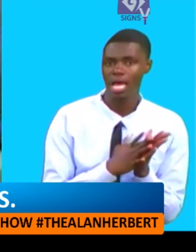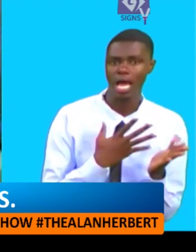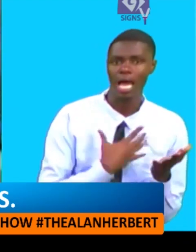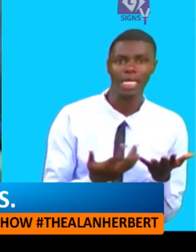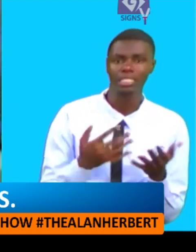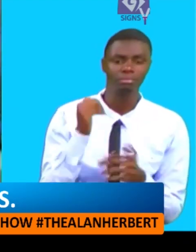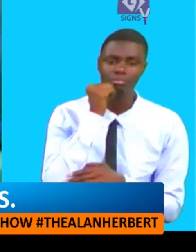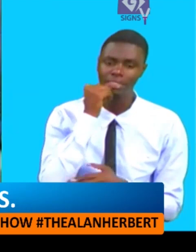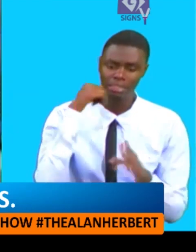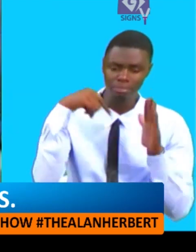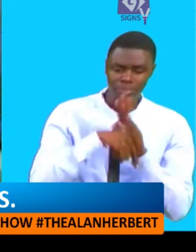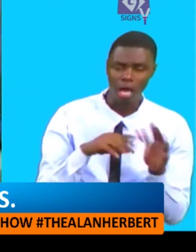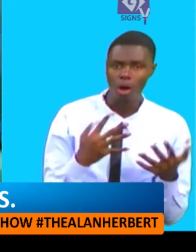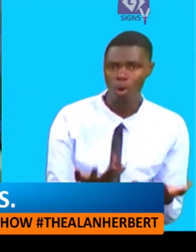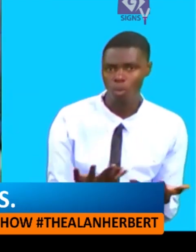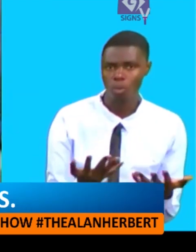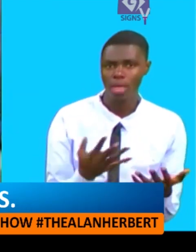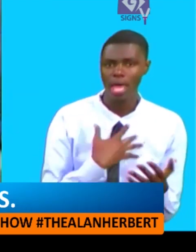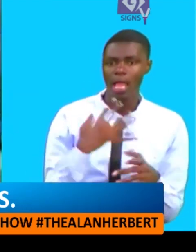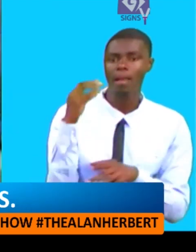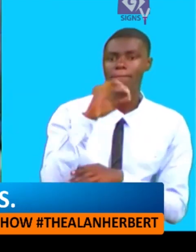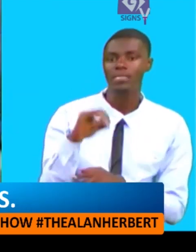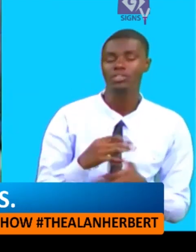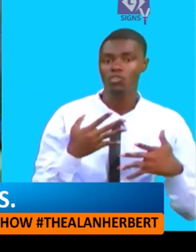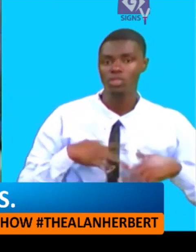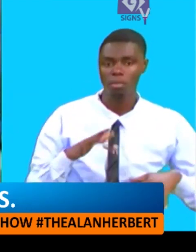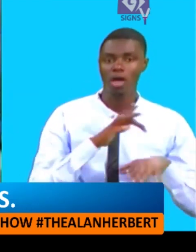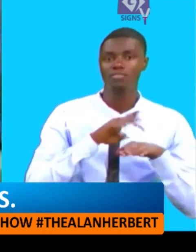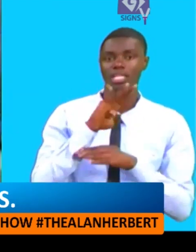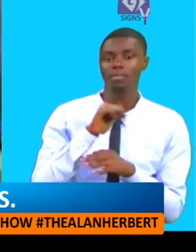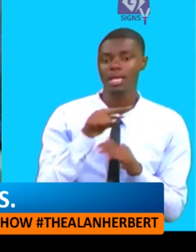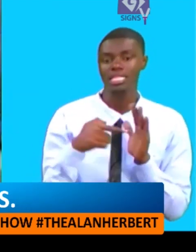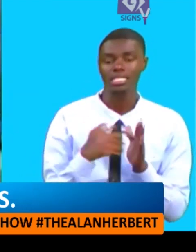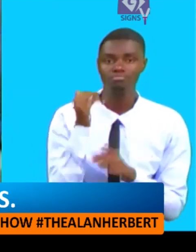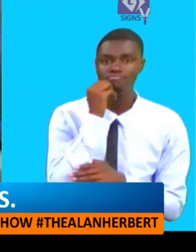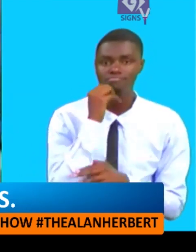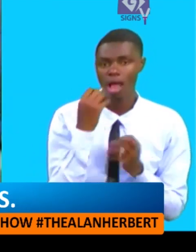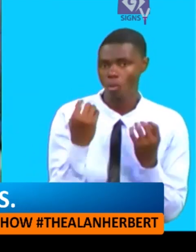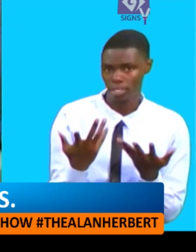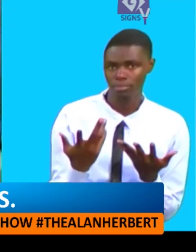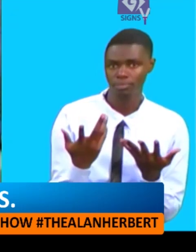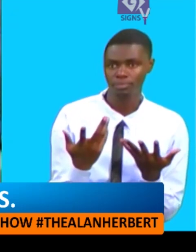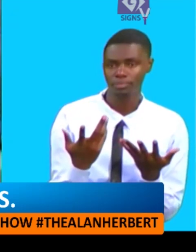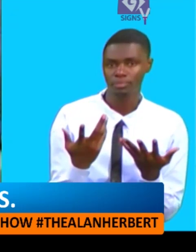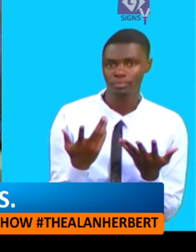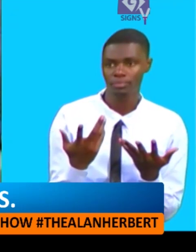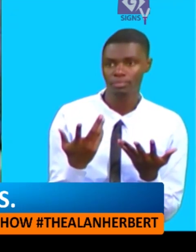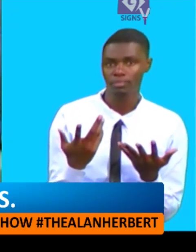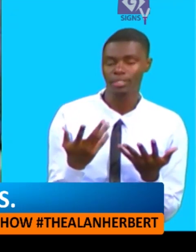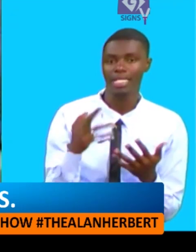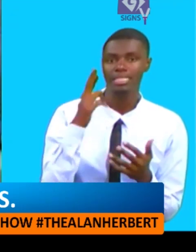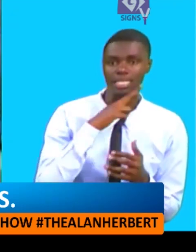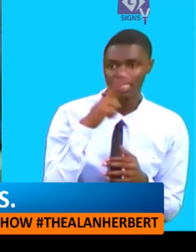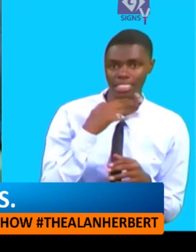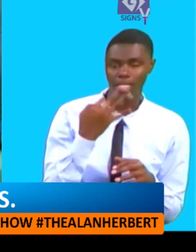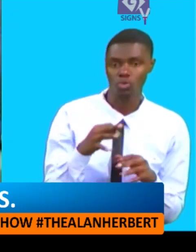severity of the disease, what percentage of the population is affected by this particular disease, and like the risk